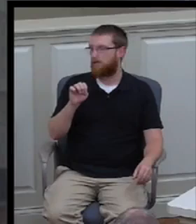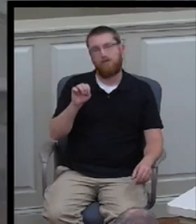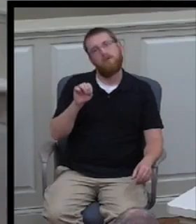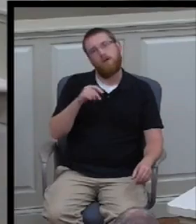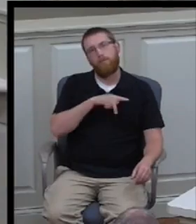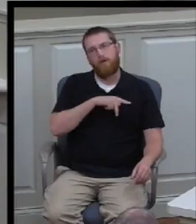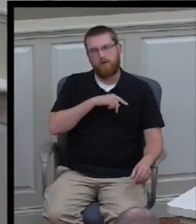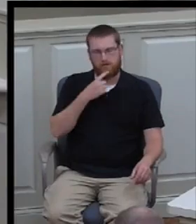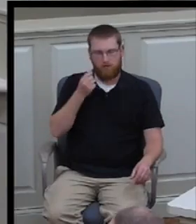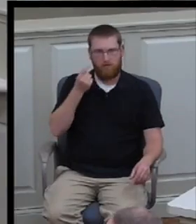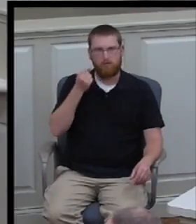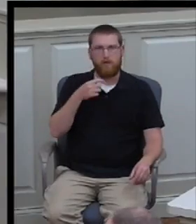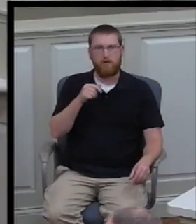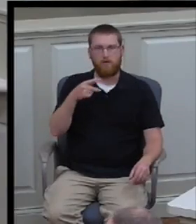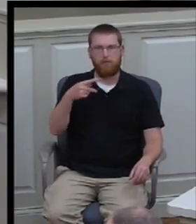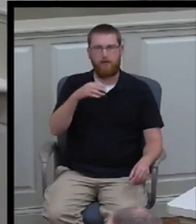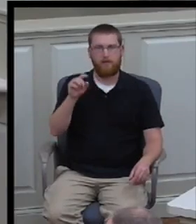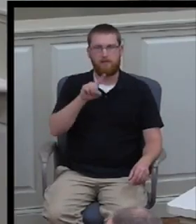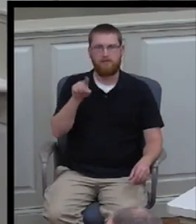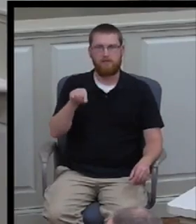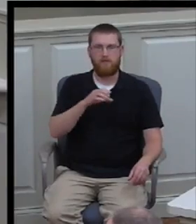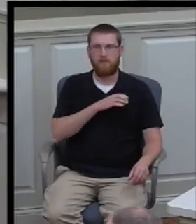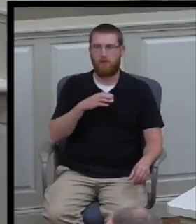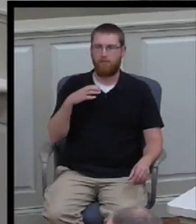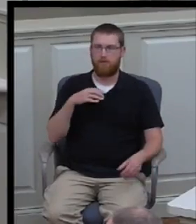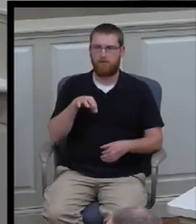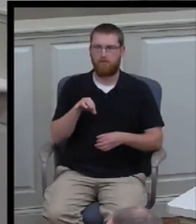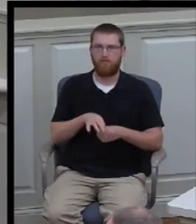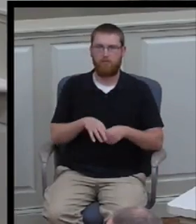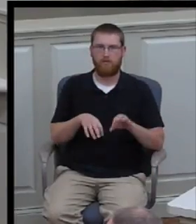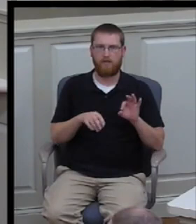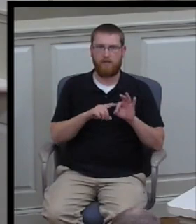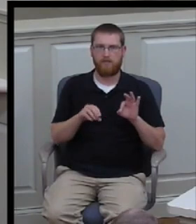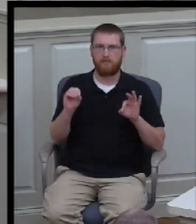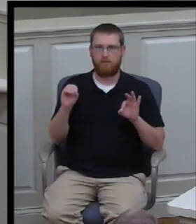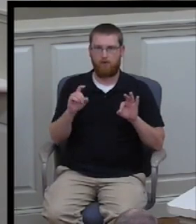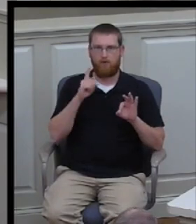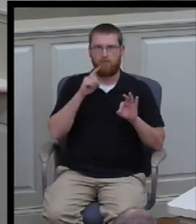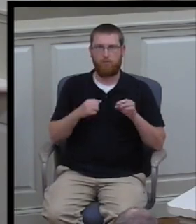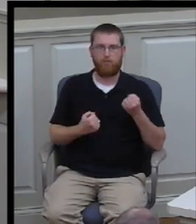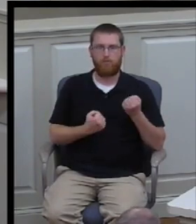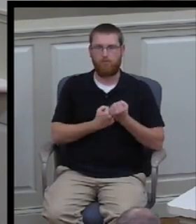correctly, the Planning and Zoning Commission voted 9-0 to forward a recommendation of approval.